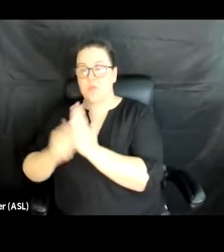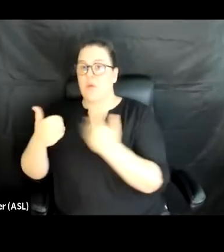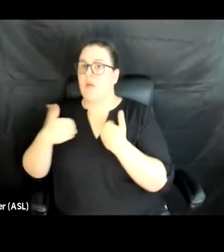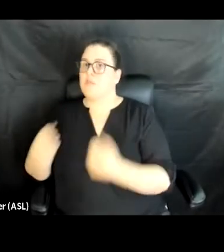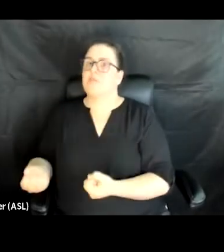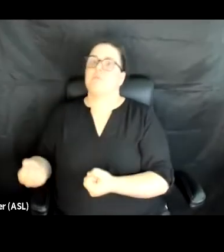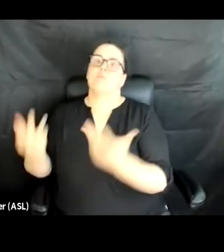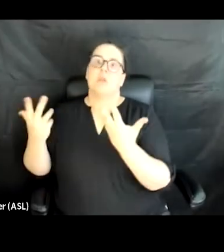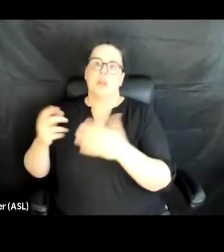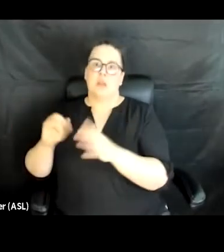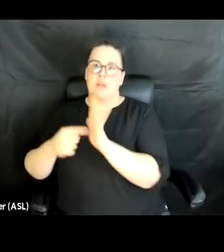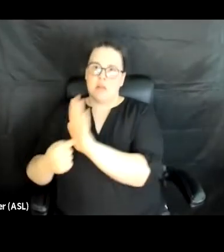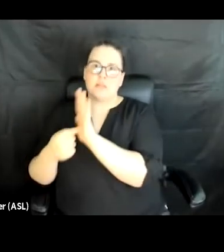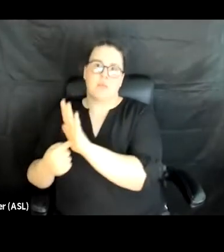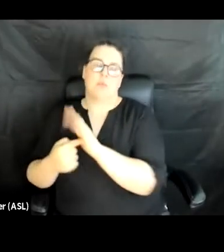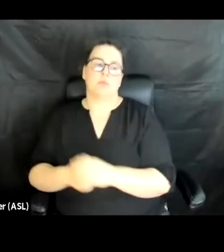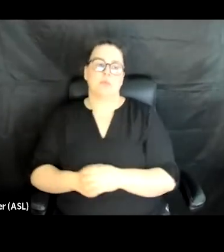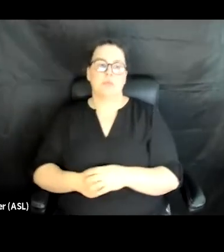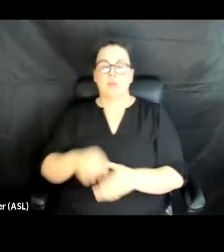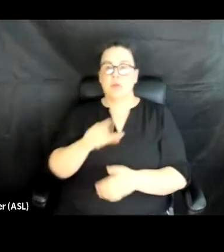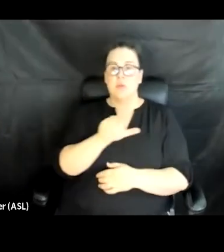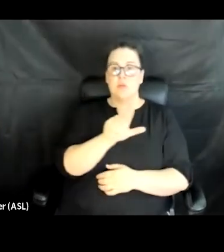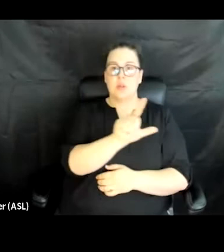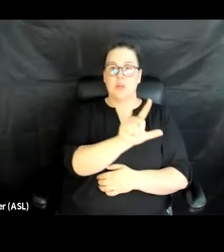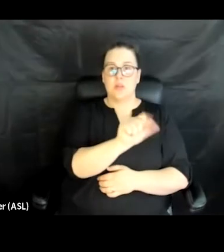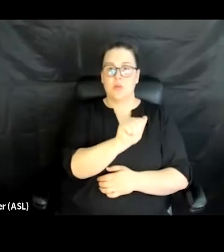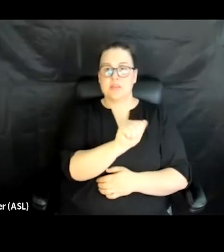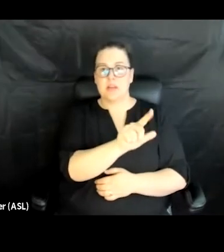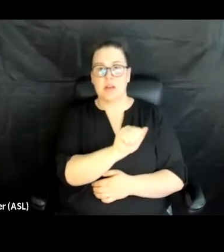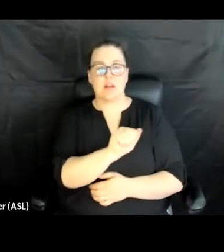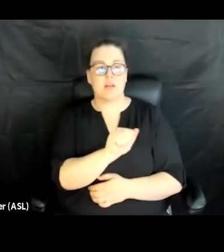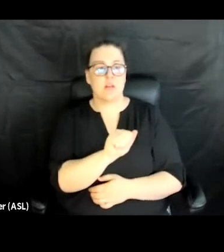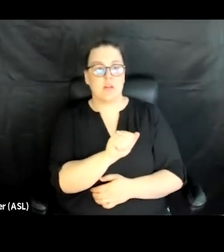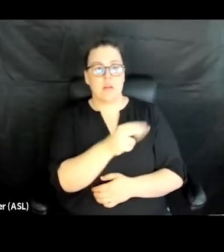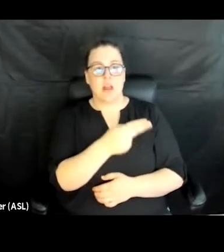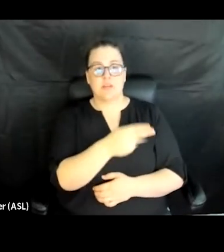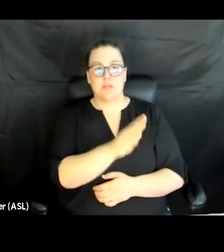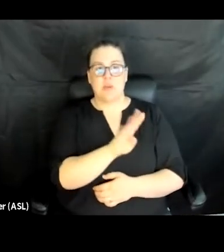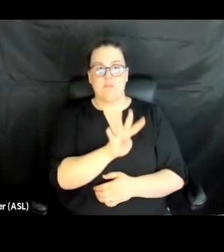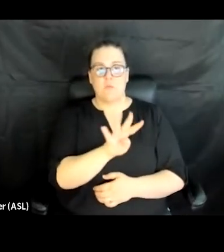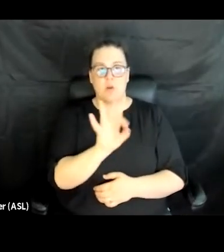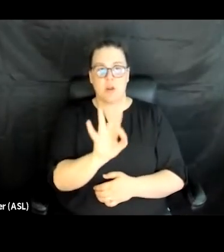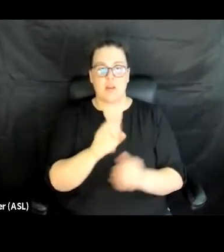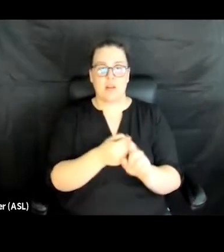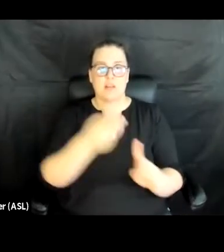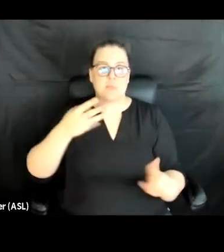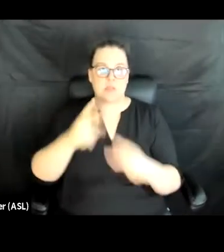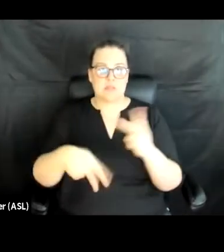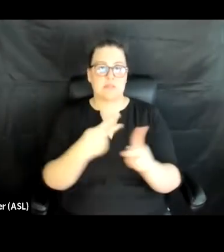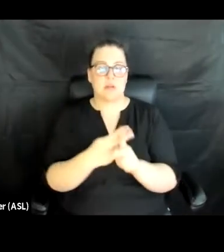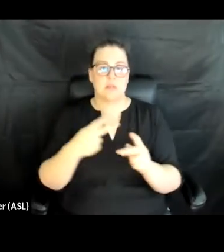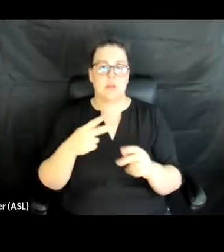around expanding telehealth access. But in Louisiana, House Bill 449 expands the types of healthcare providers who can